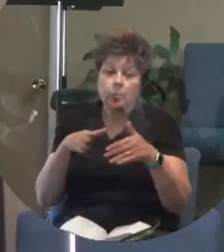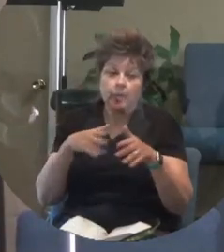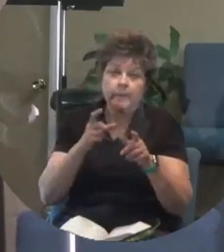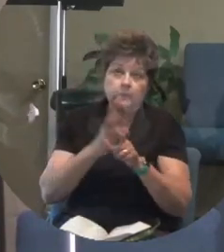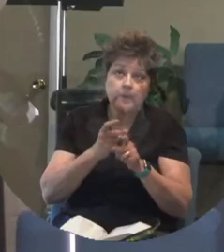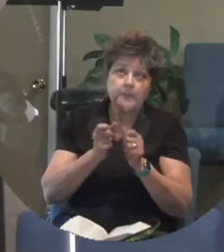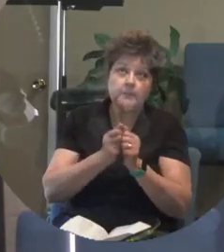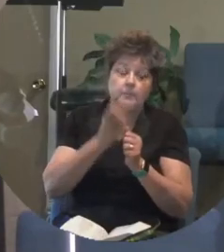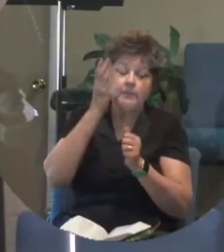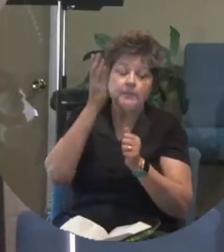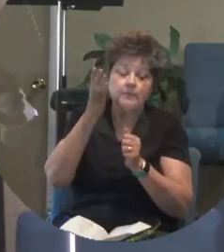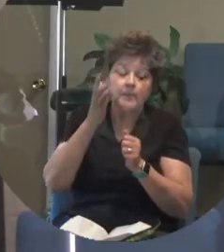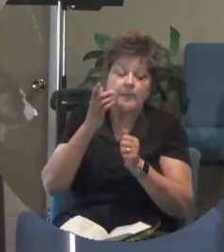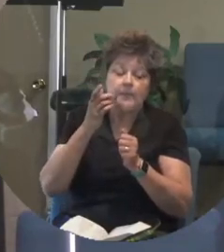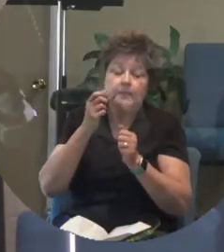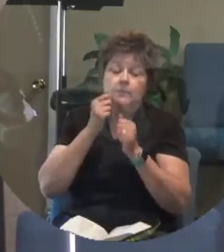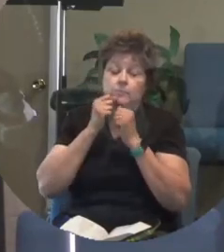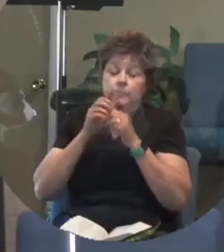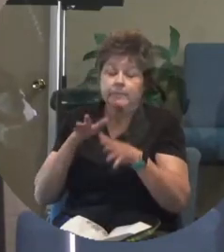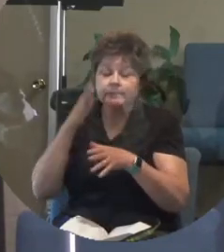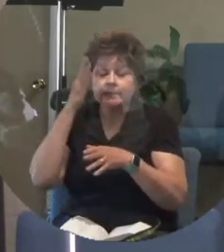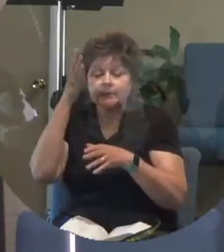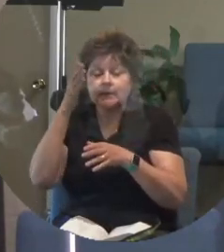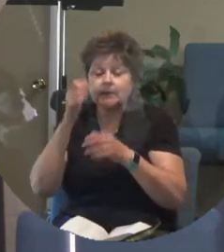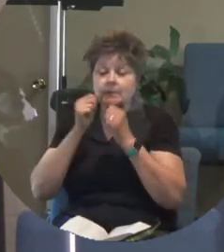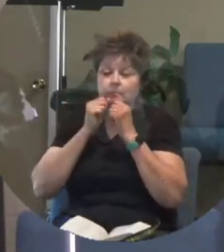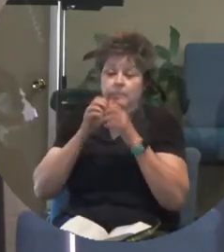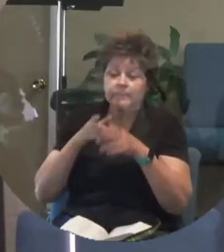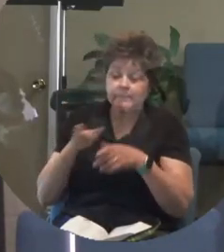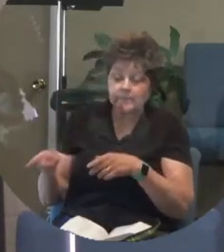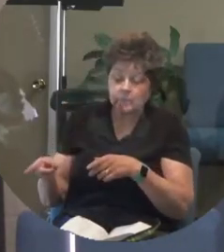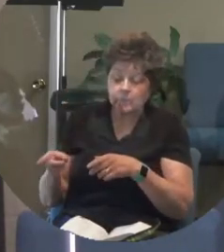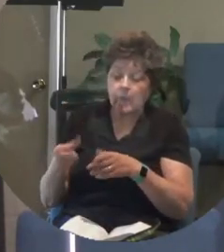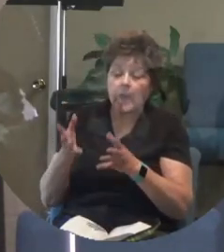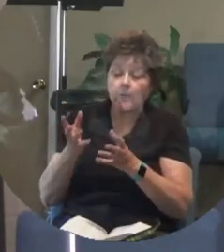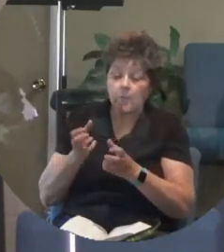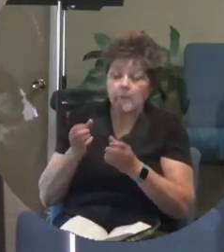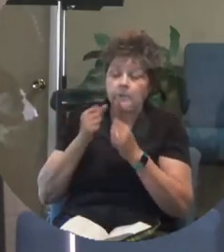and you're blessing me and I'm blessing you, I want to bless you more.